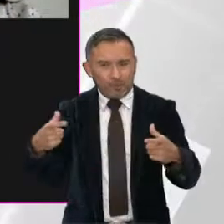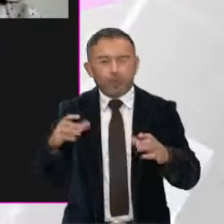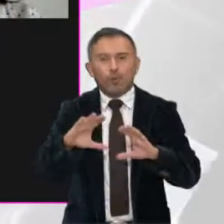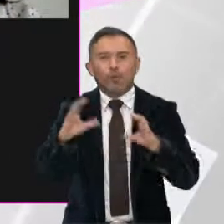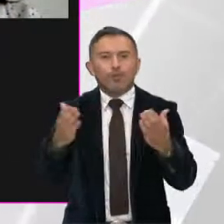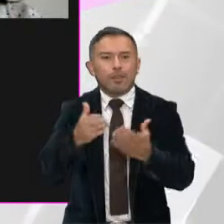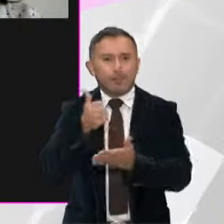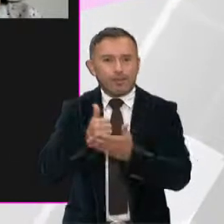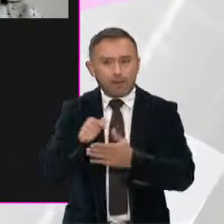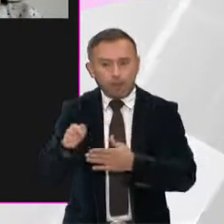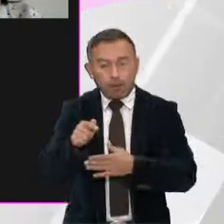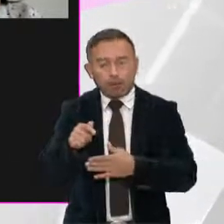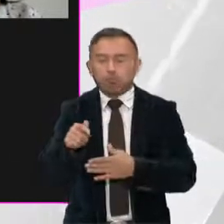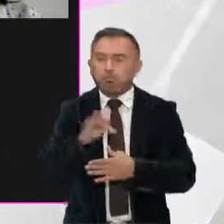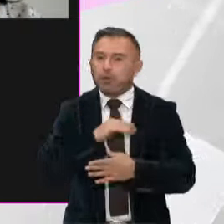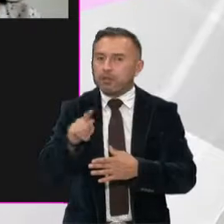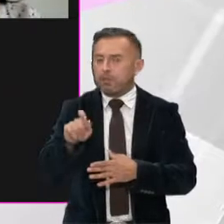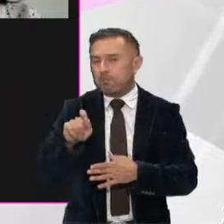opposing party.